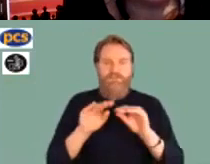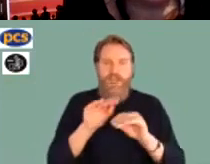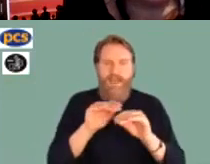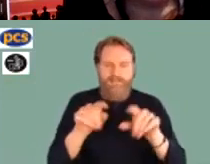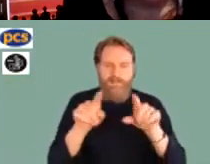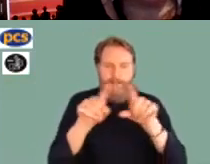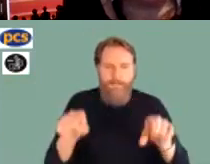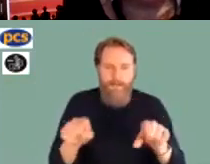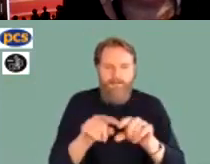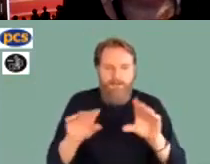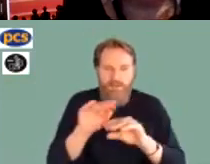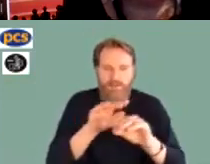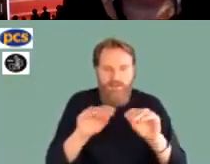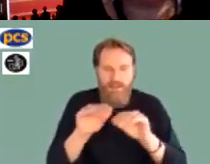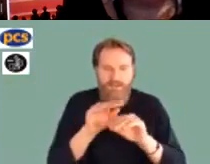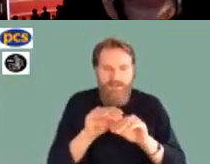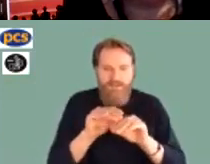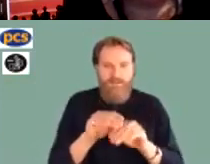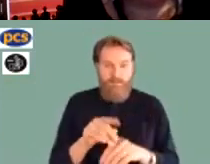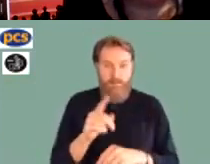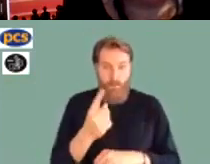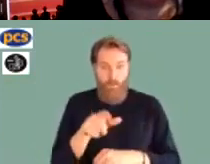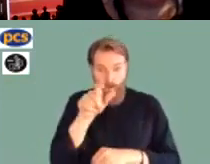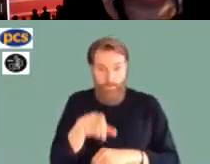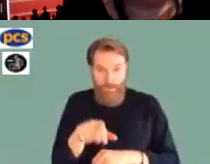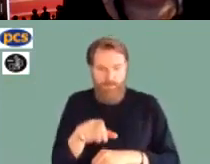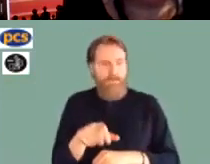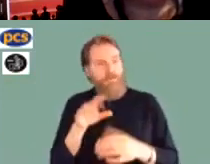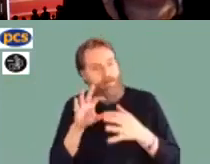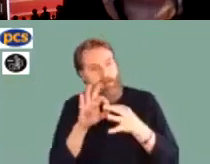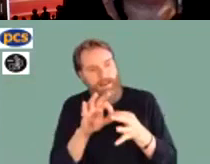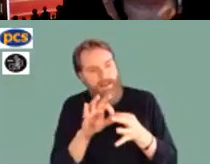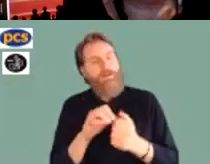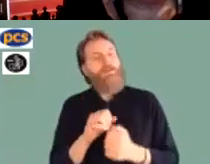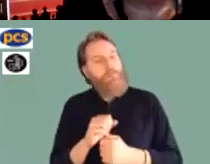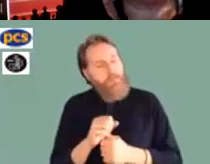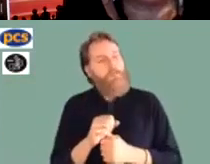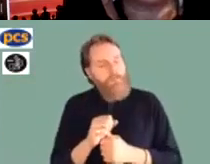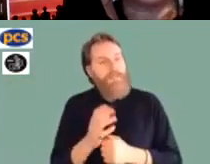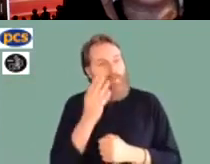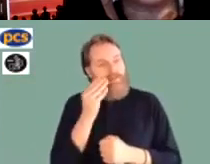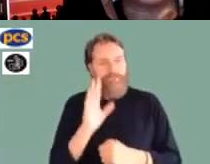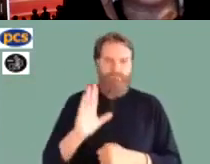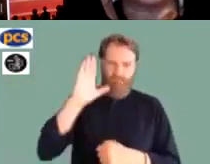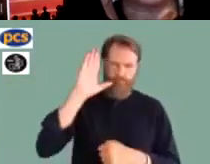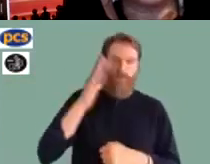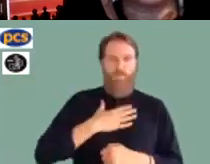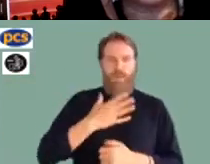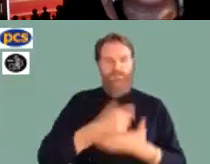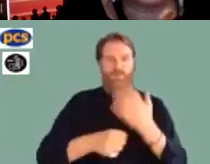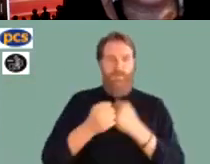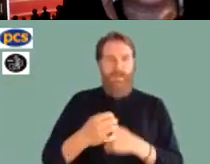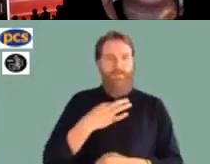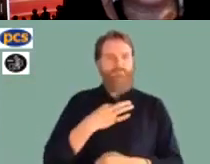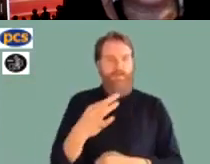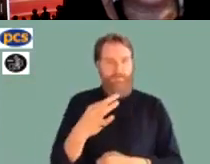somebody who's just joined us today, listening today, participated today, and is actually going to nominate himself to become a rep, because that's the most important